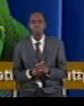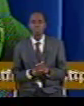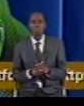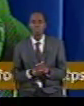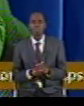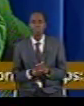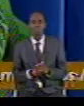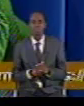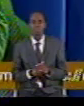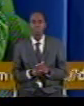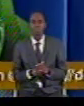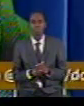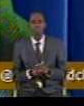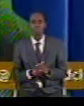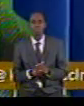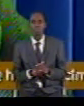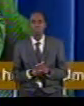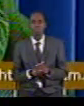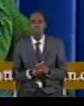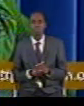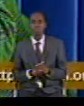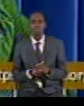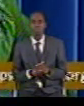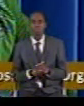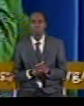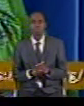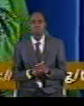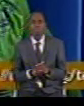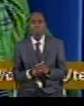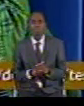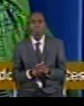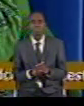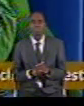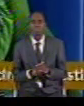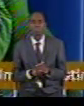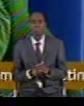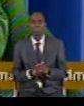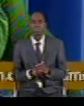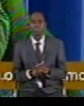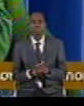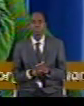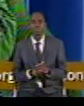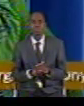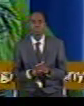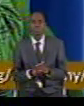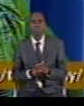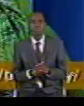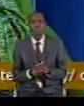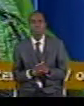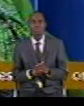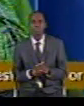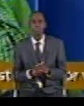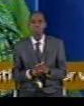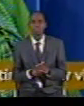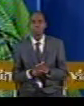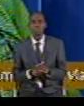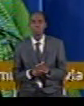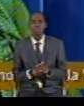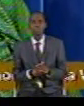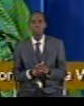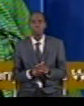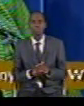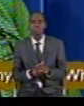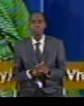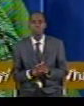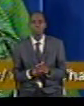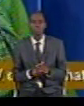warke nace nagode daga wurin na tashi sai difala a wurin ne na